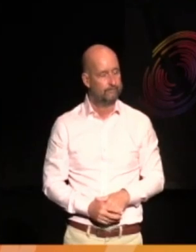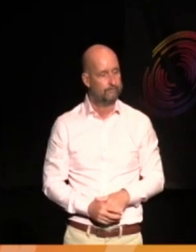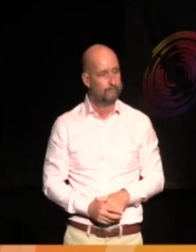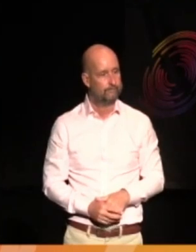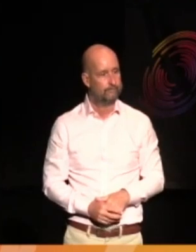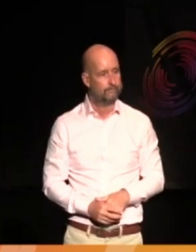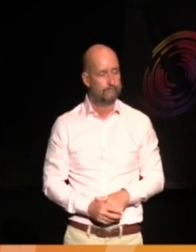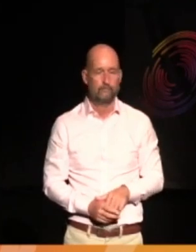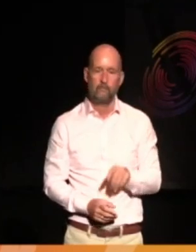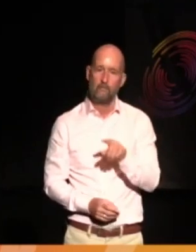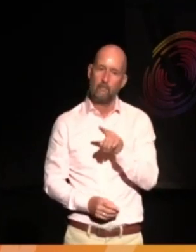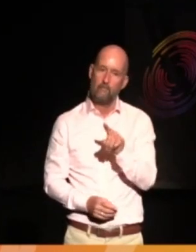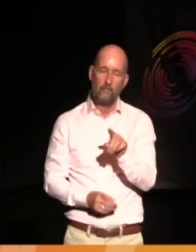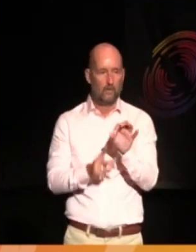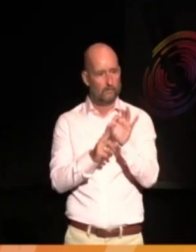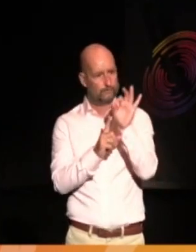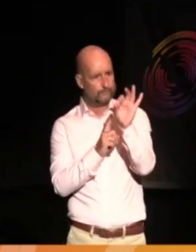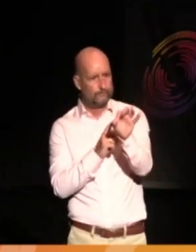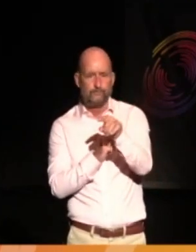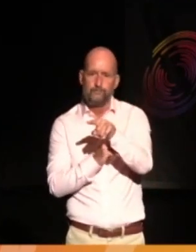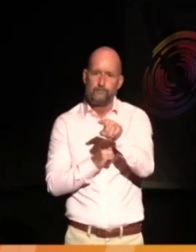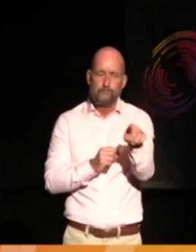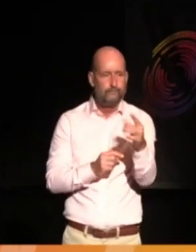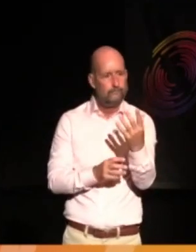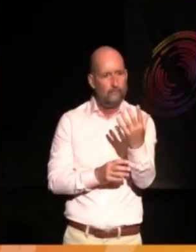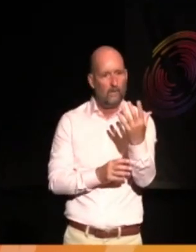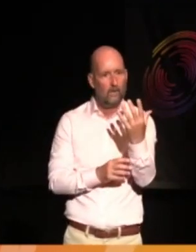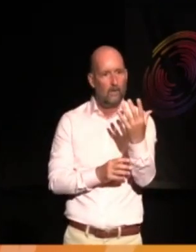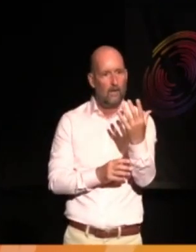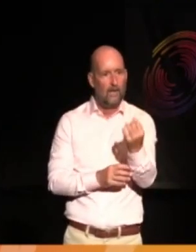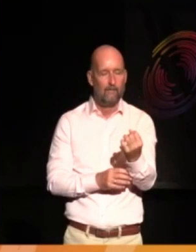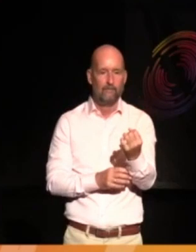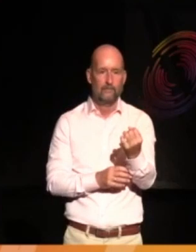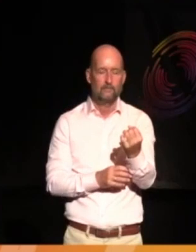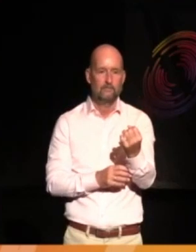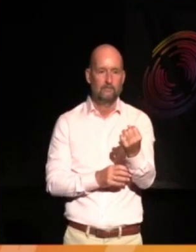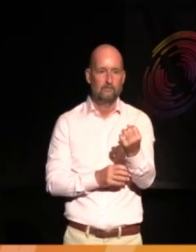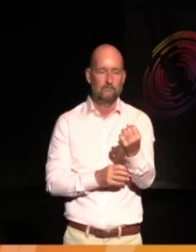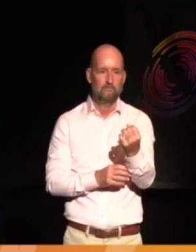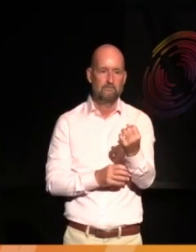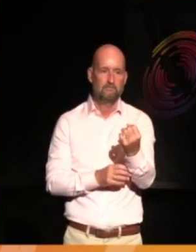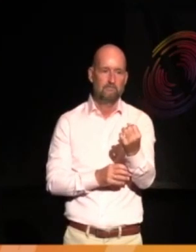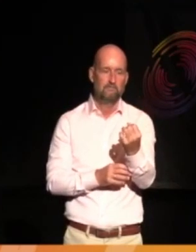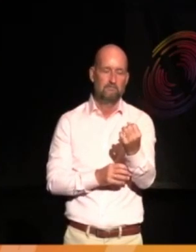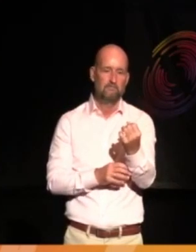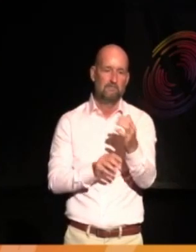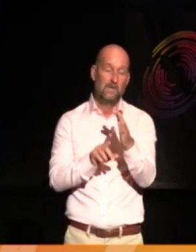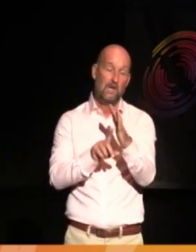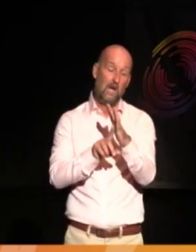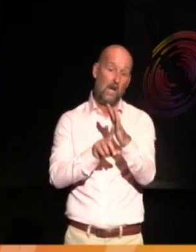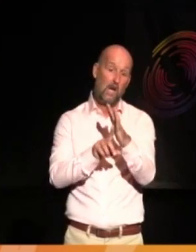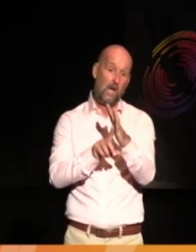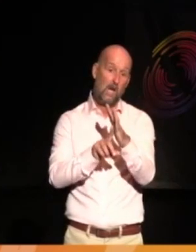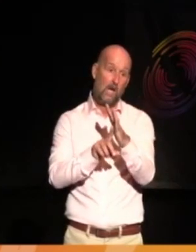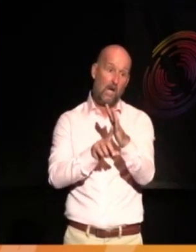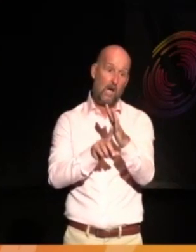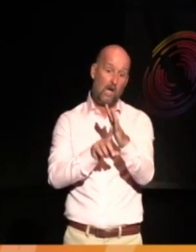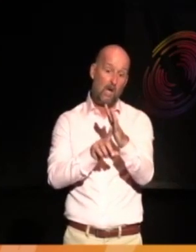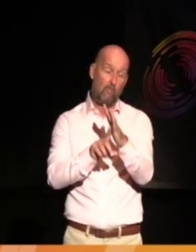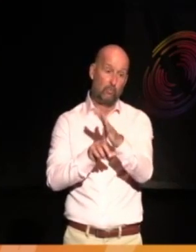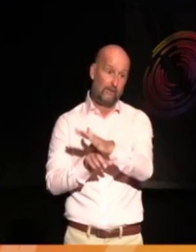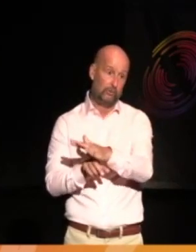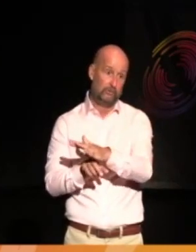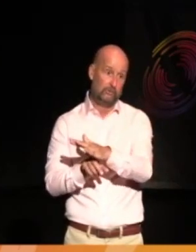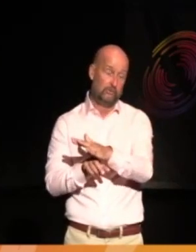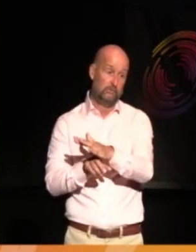Could you stand if you have a prejudice that has made you act thoughtlessly